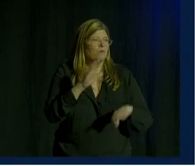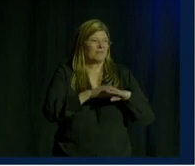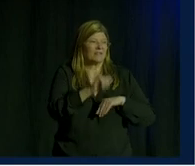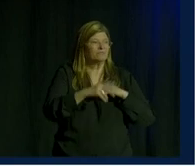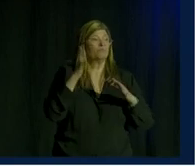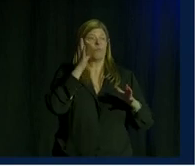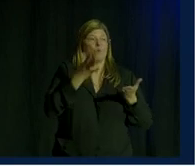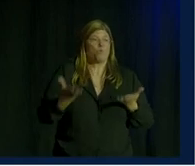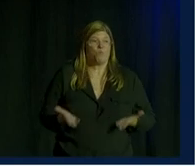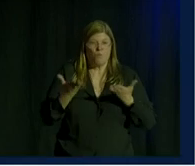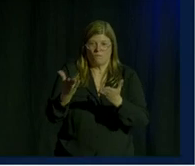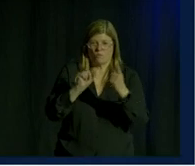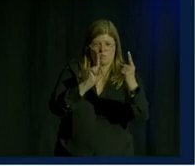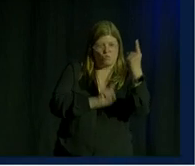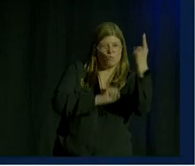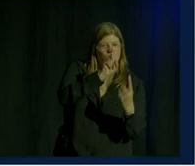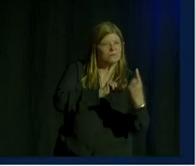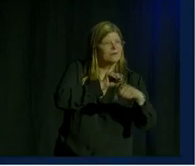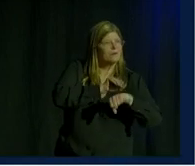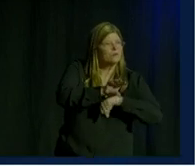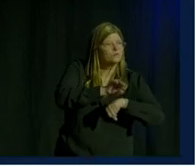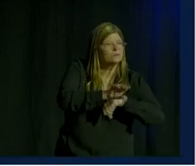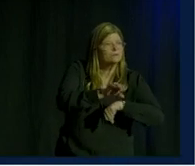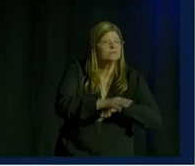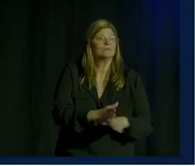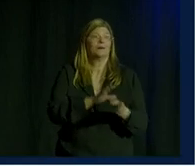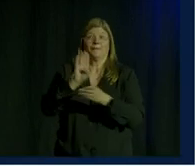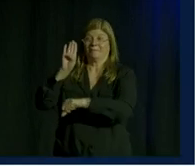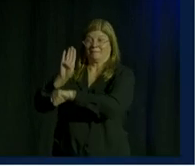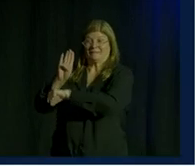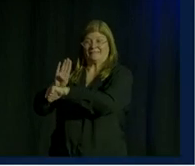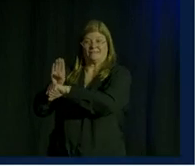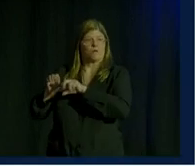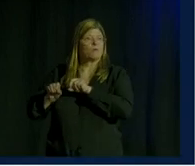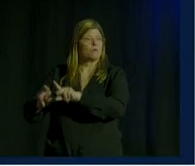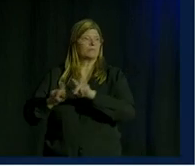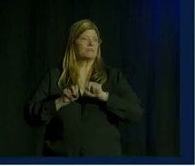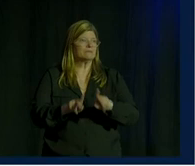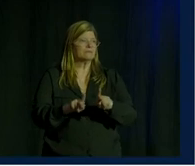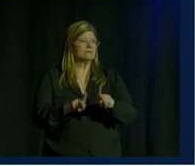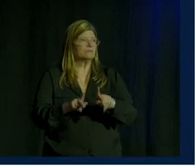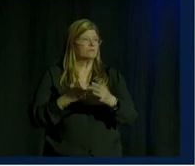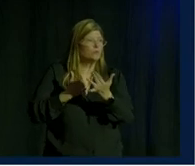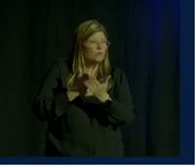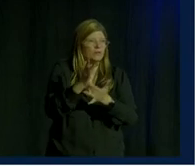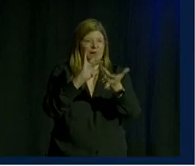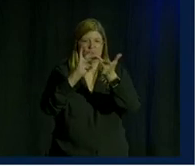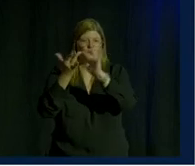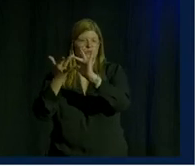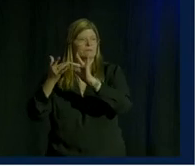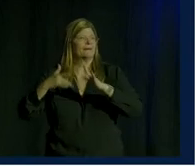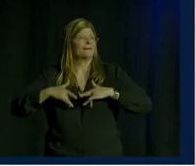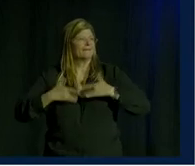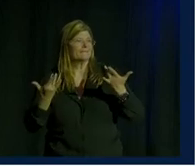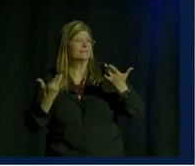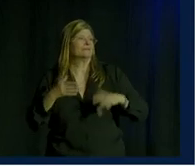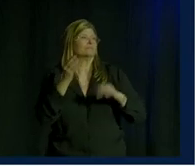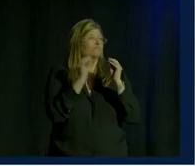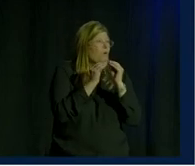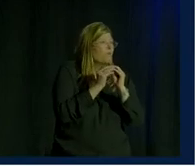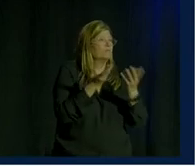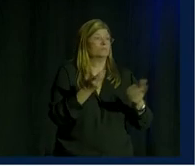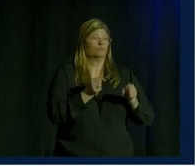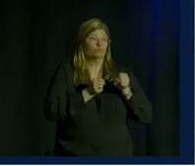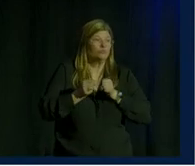This program will offer one-on-one counseling, business-to-business opportunities through networking events, strategic